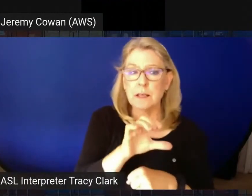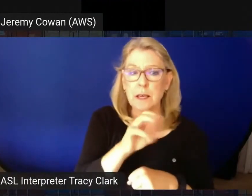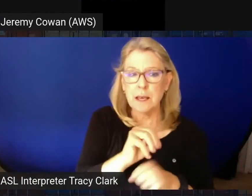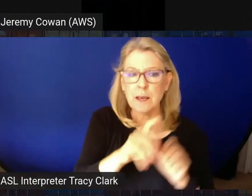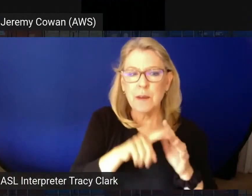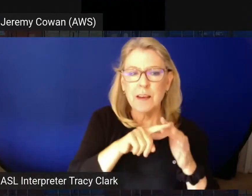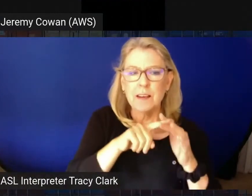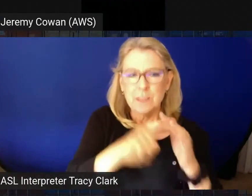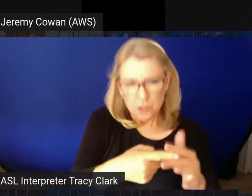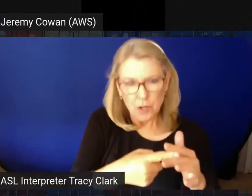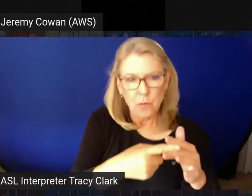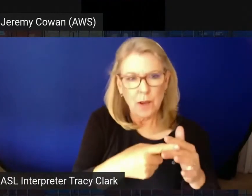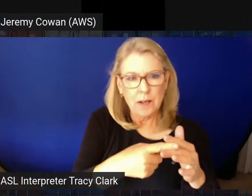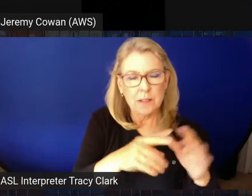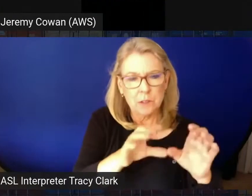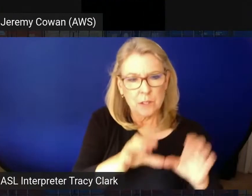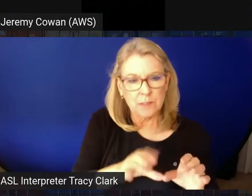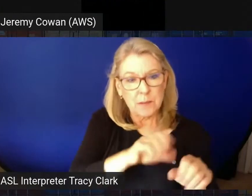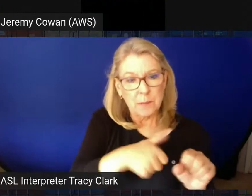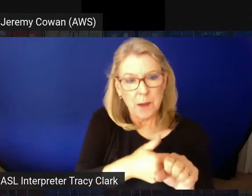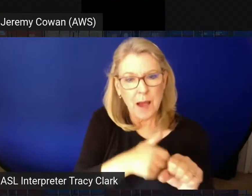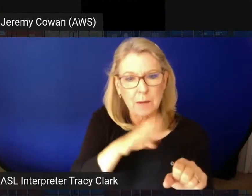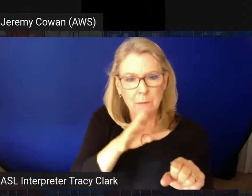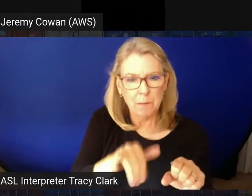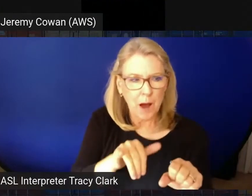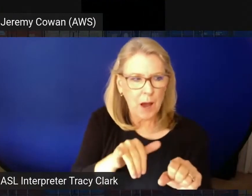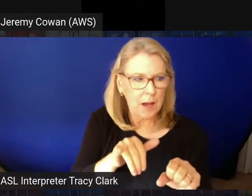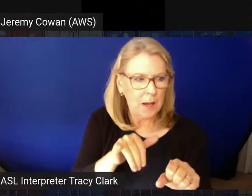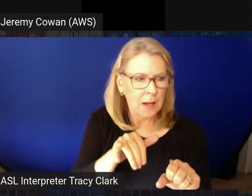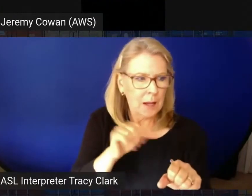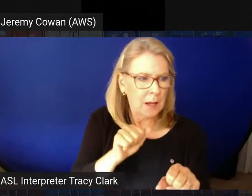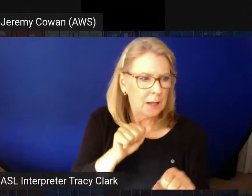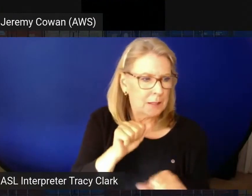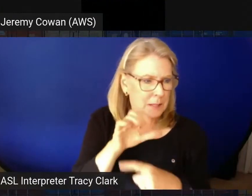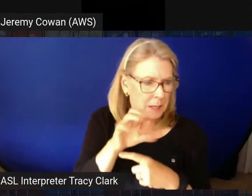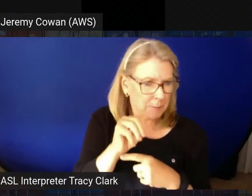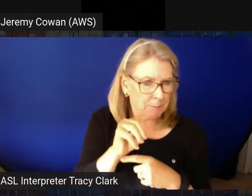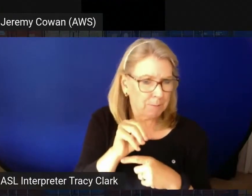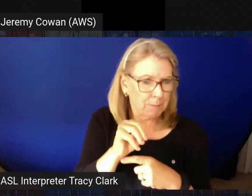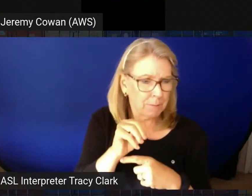an HSM and everything to generate certificates into your cluster.